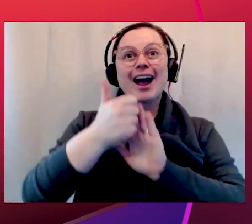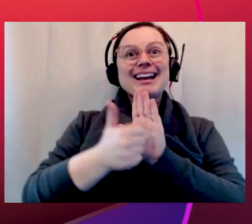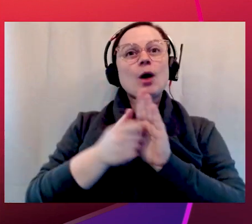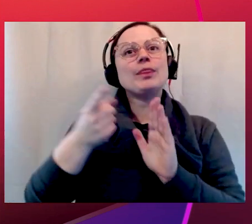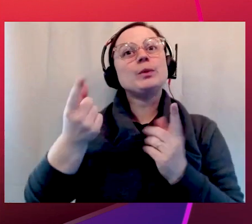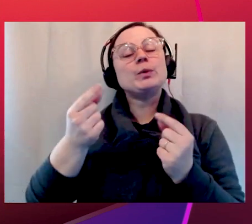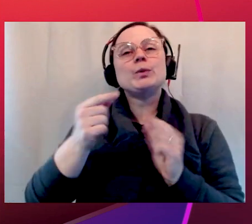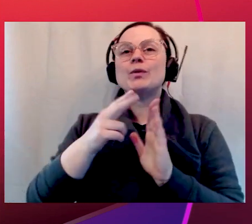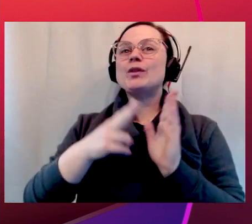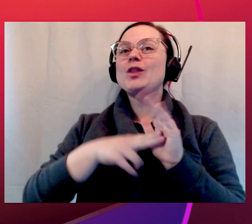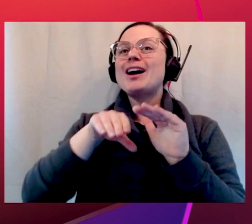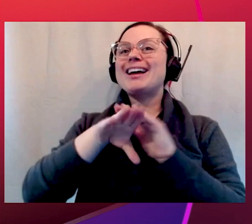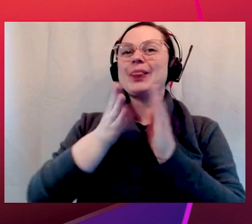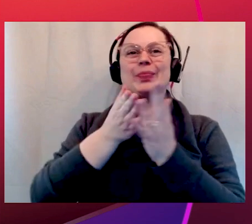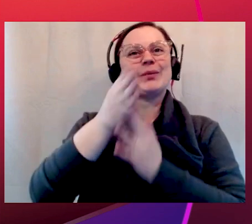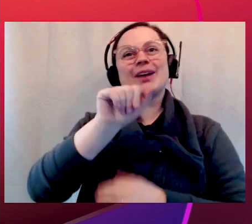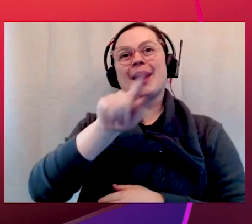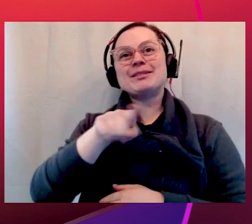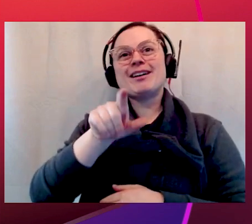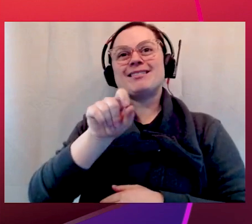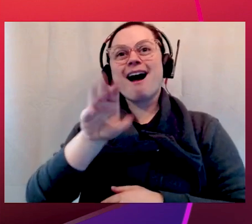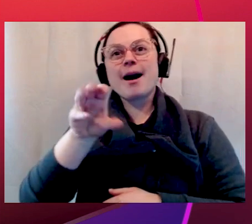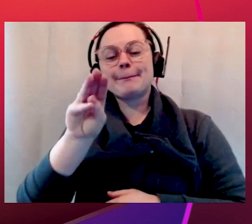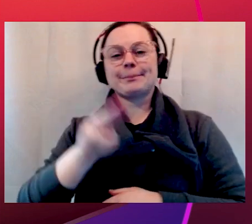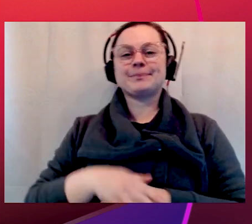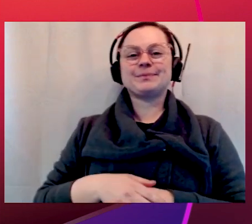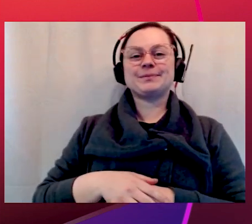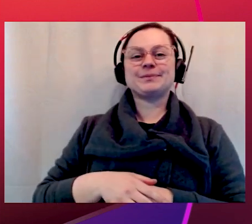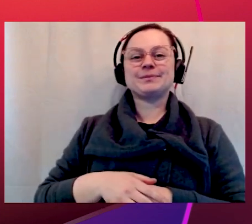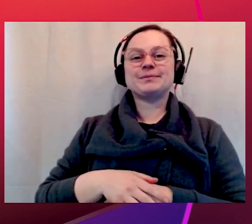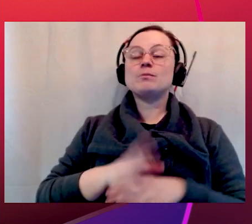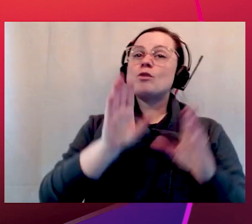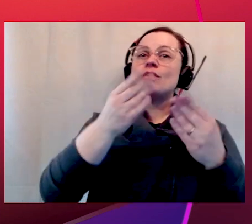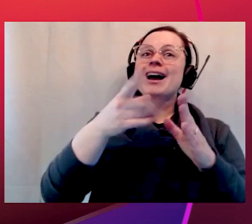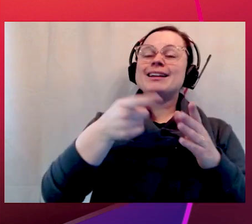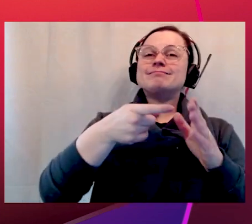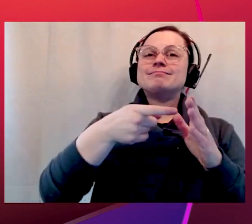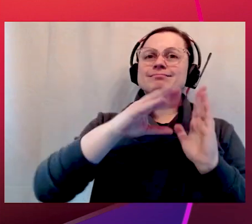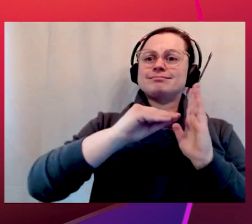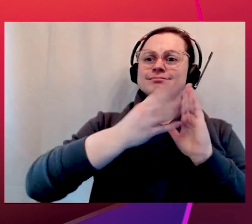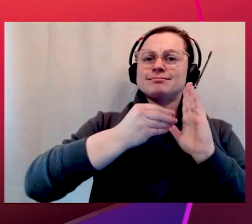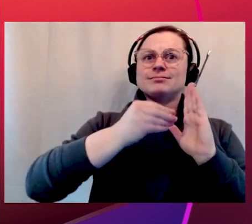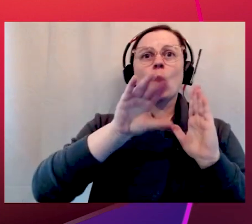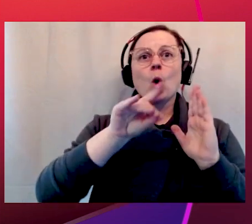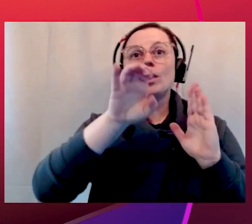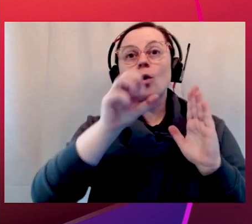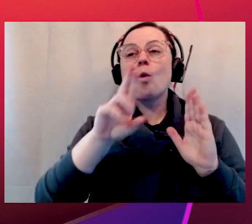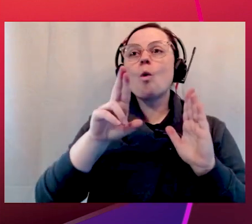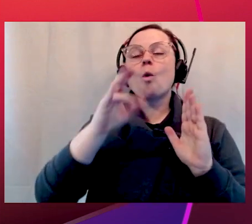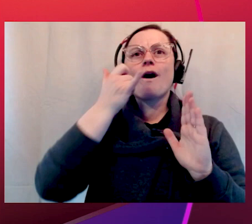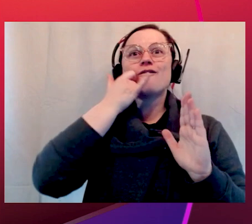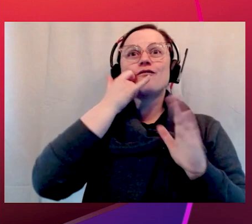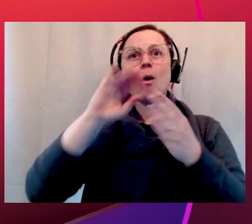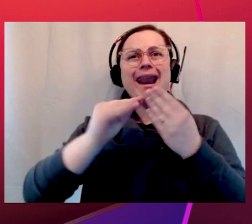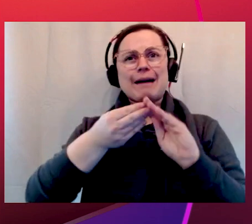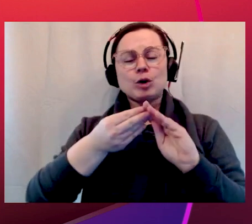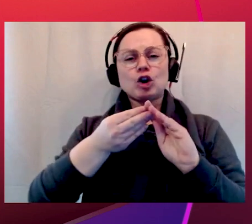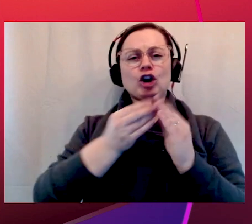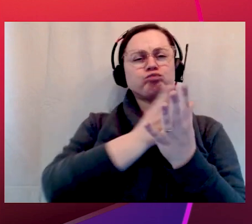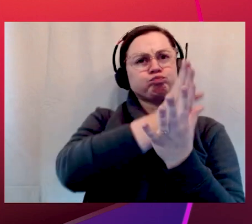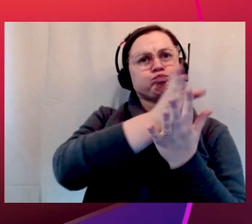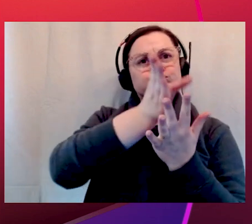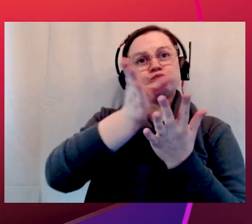Amazon. Deliver gift cards by providing a barcode or a mobile phone number. With Amazon Incentives and the